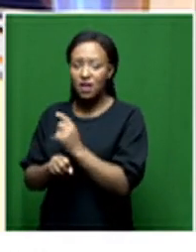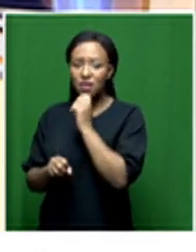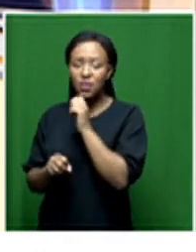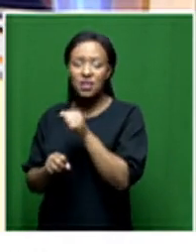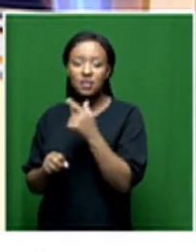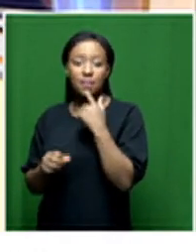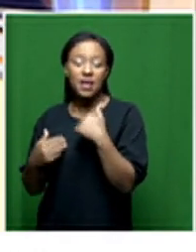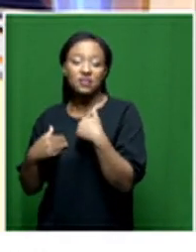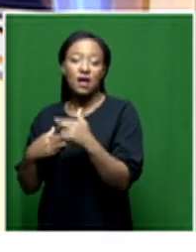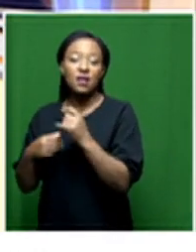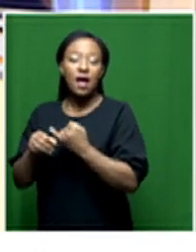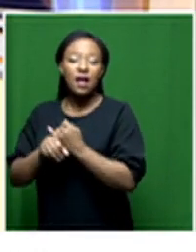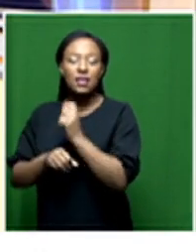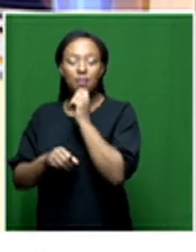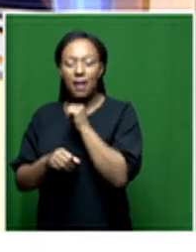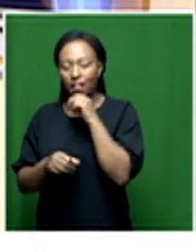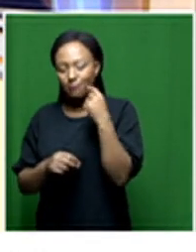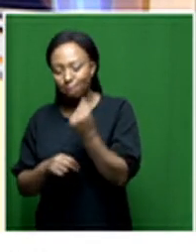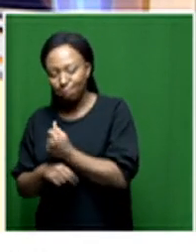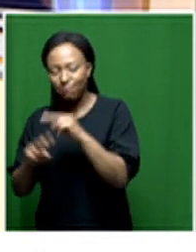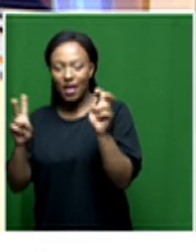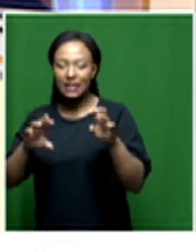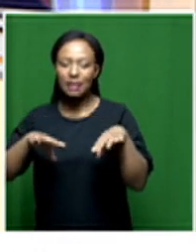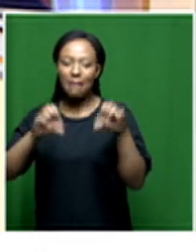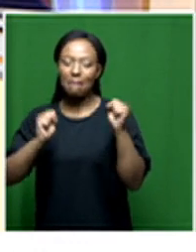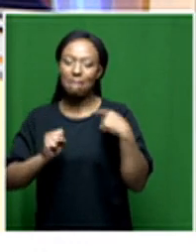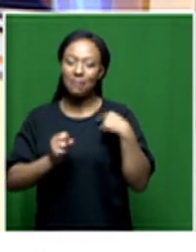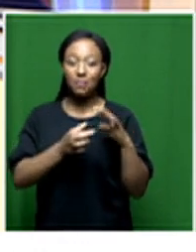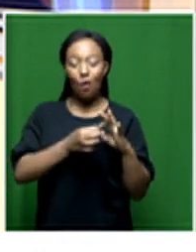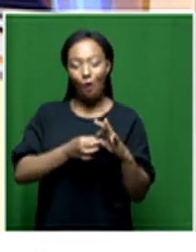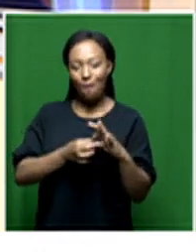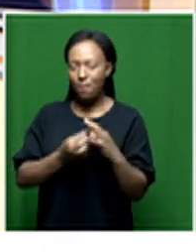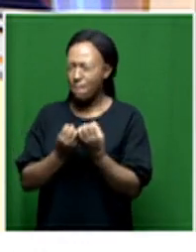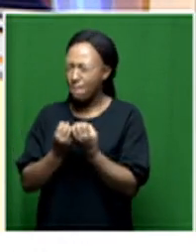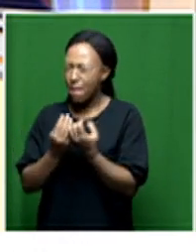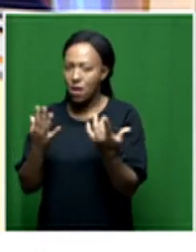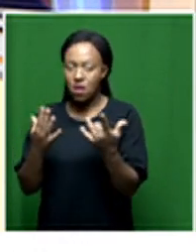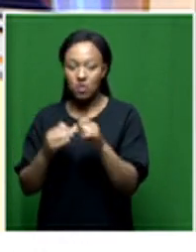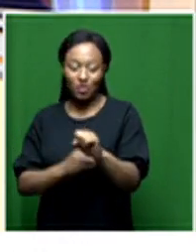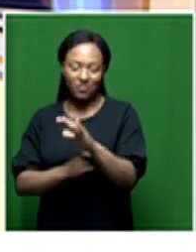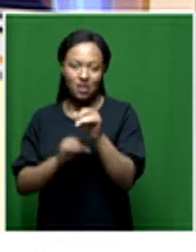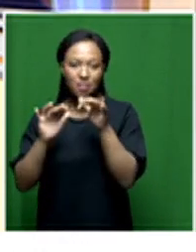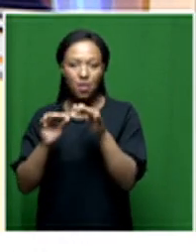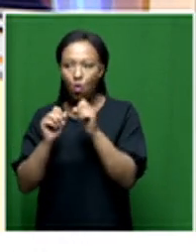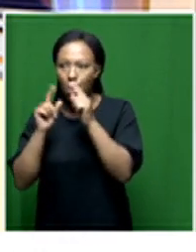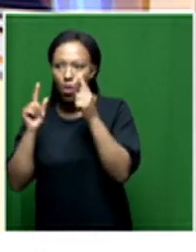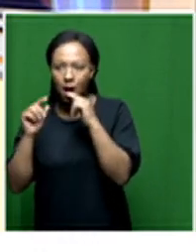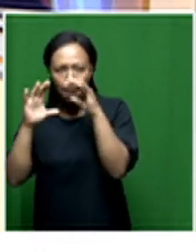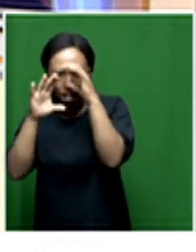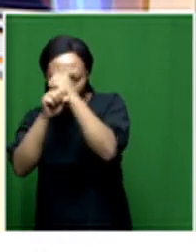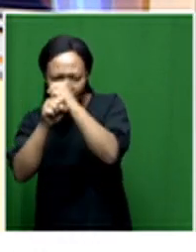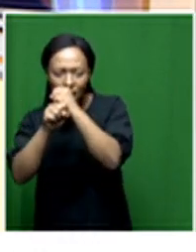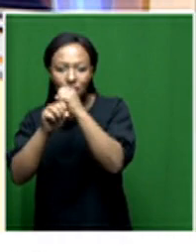started my engine early with no electricity. And this has become a way of life for so many South Africans. I woke up to absolute darkness.